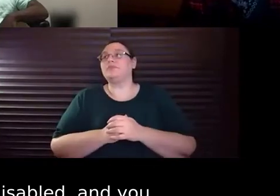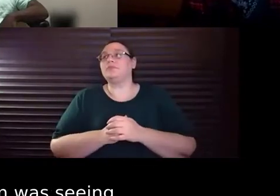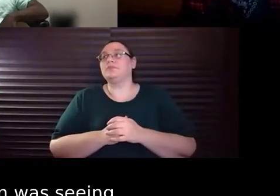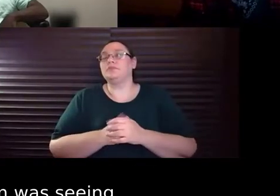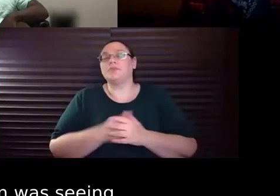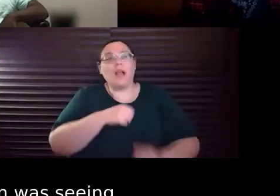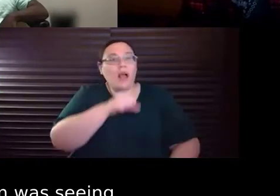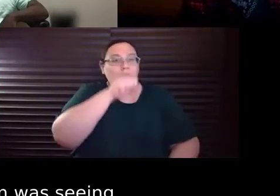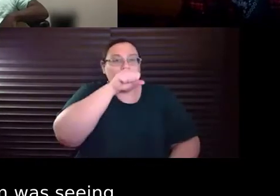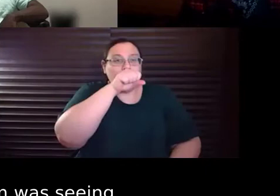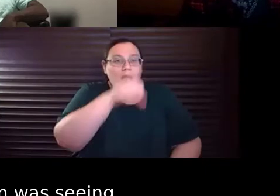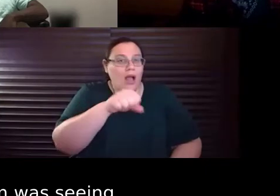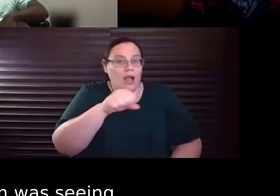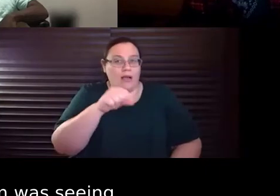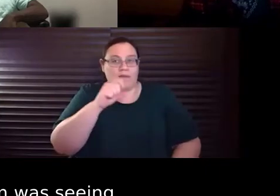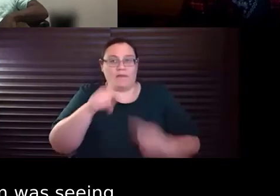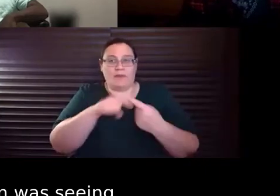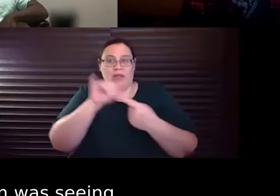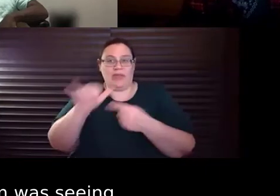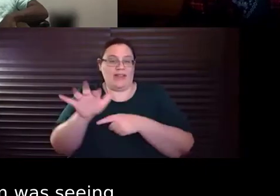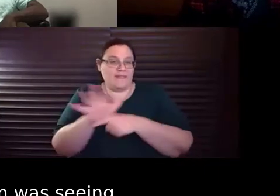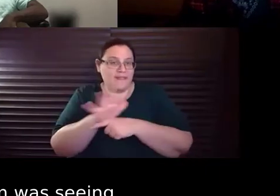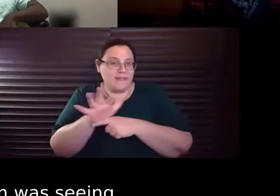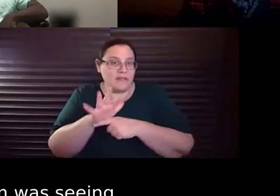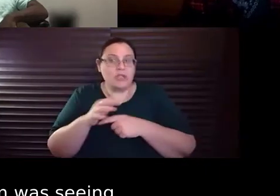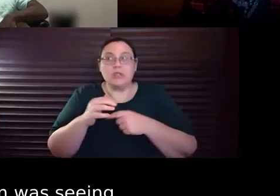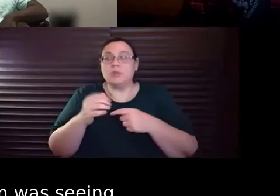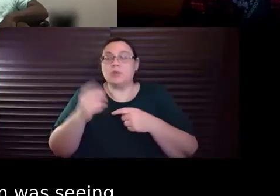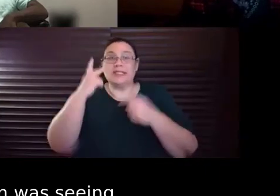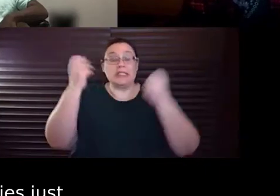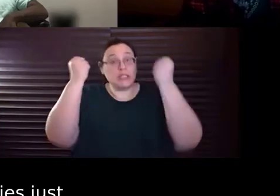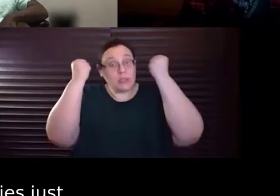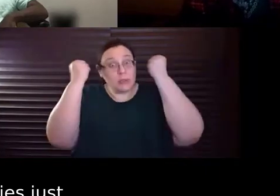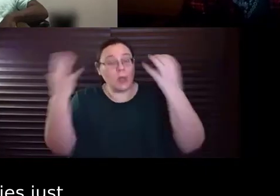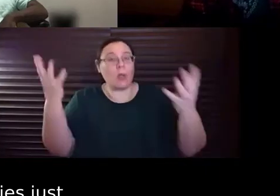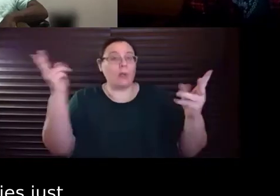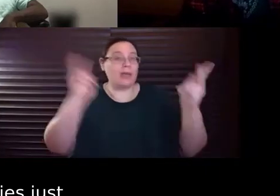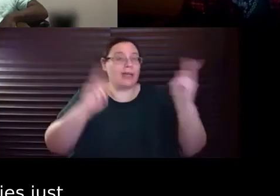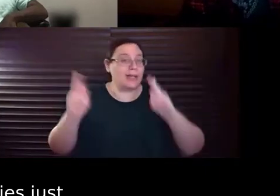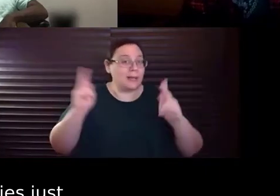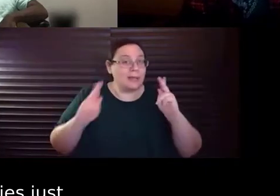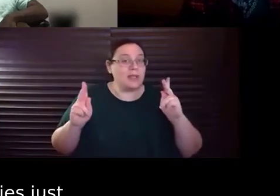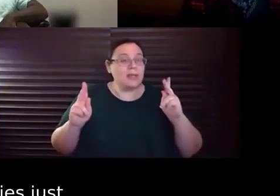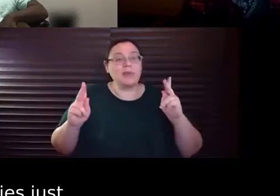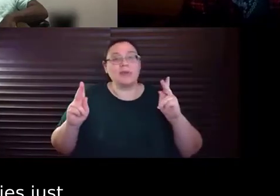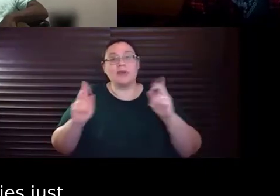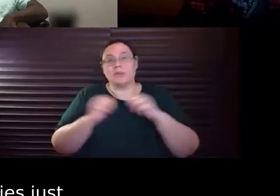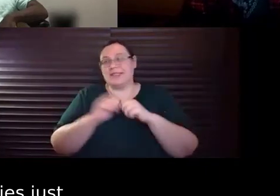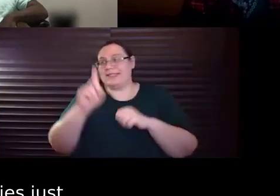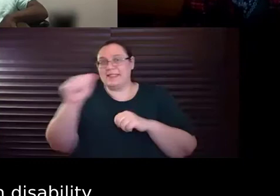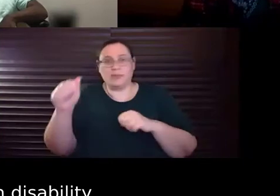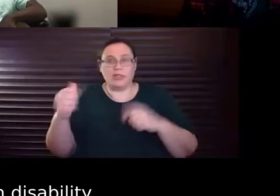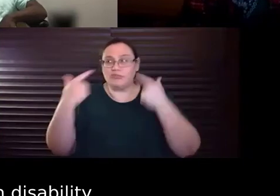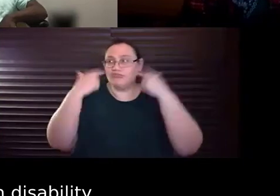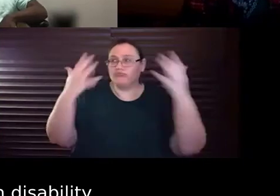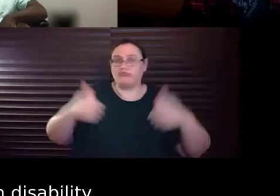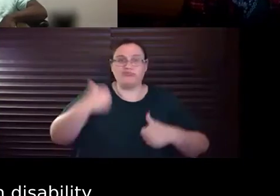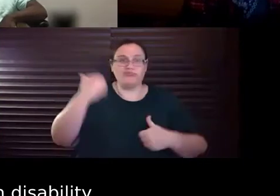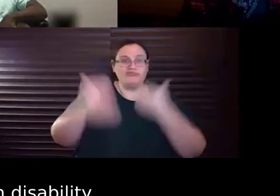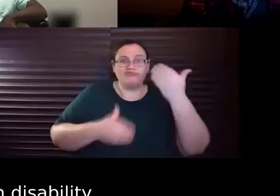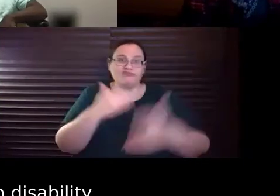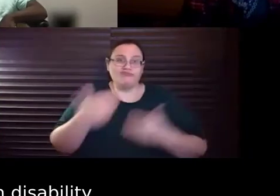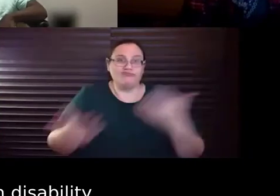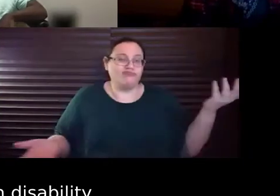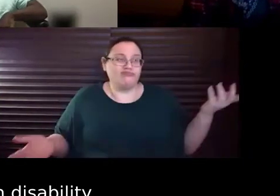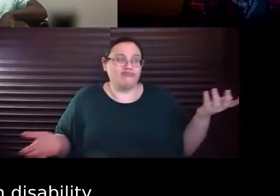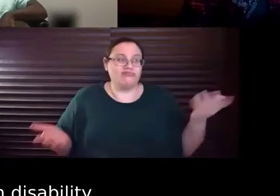thing I loved about this film was seeing so many people with disabilities just living life, like being people with